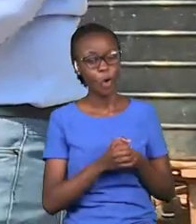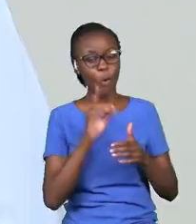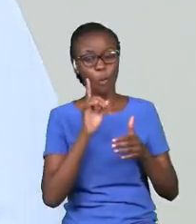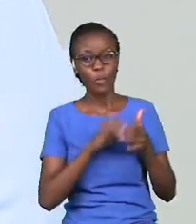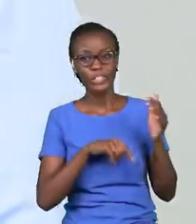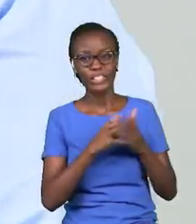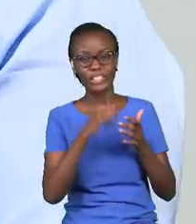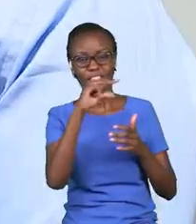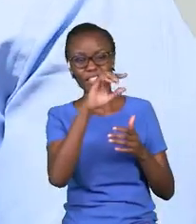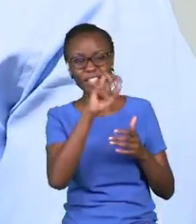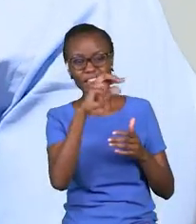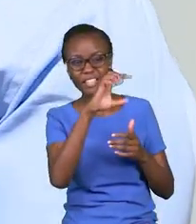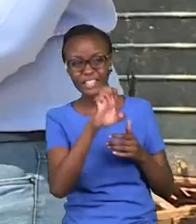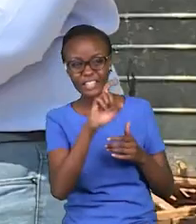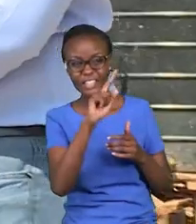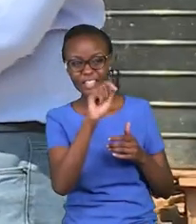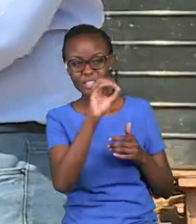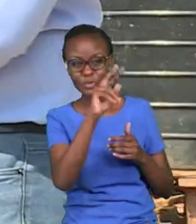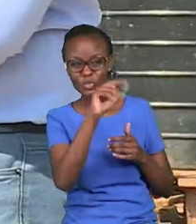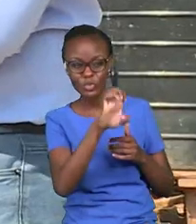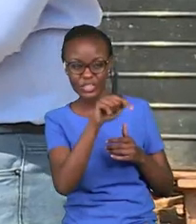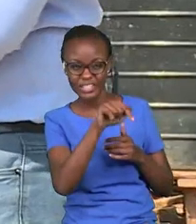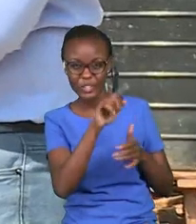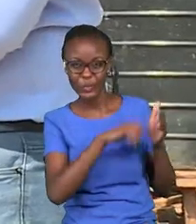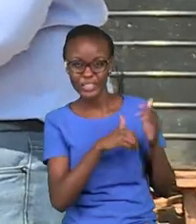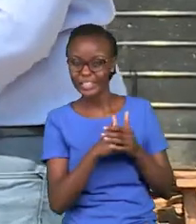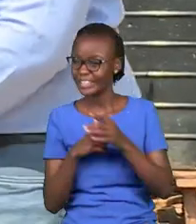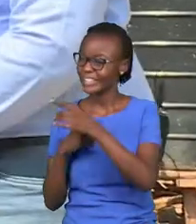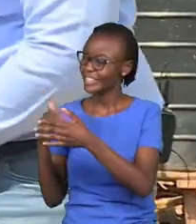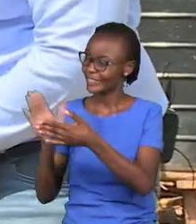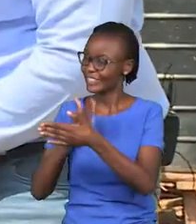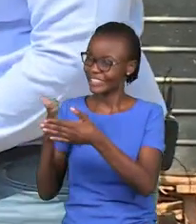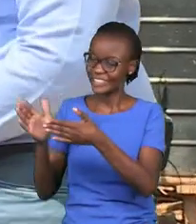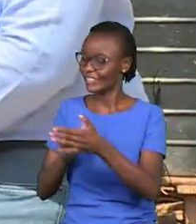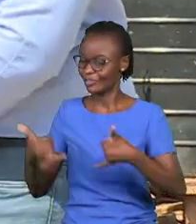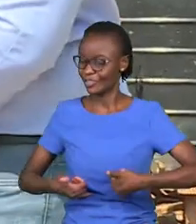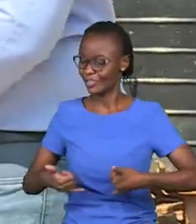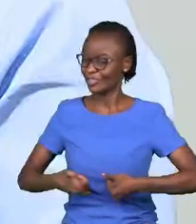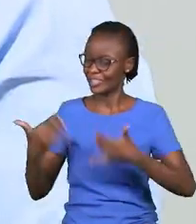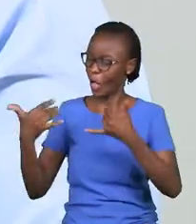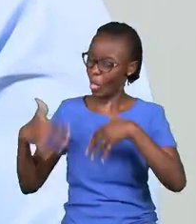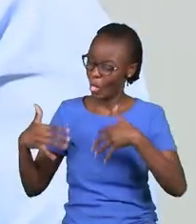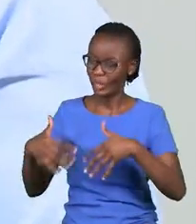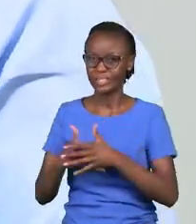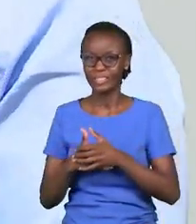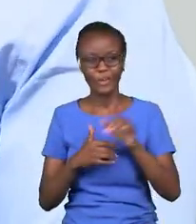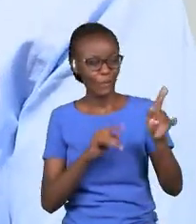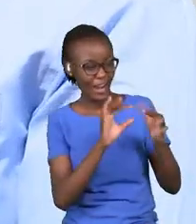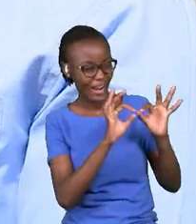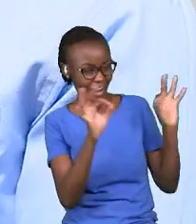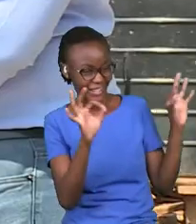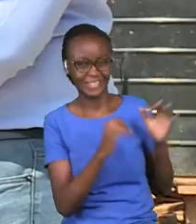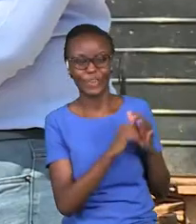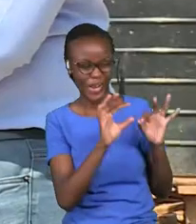What is Gengeto? Gengeto? Yeah. The song for the current youth. This kind of music for the current youth, honestly. You know one line. One